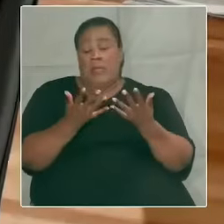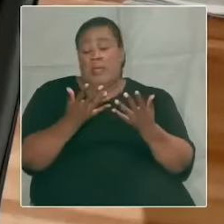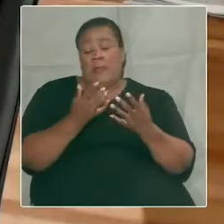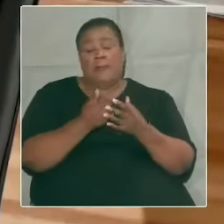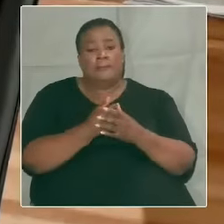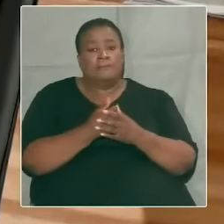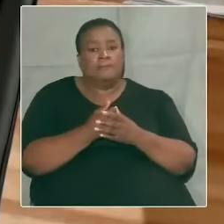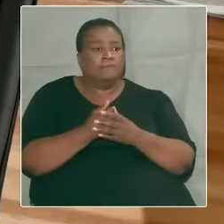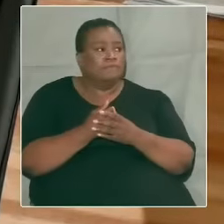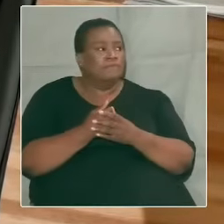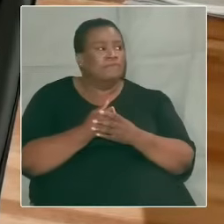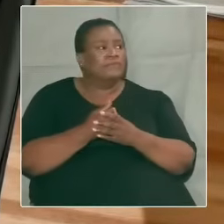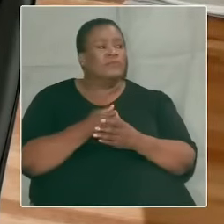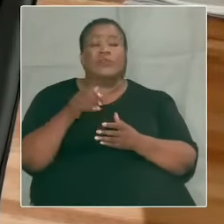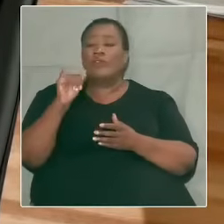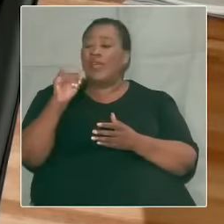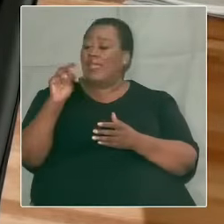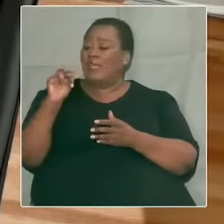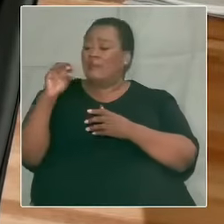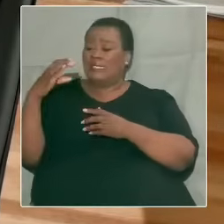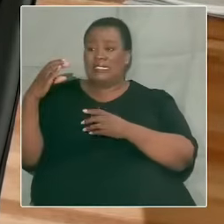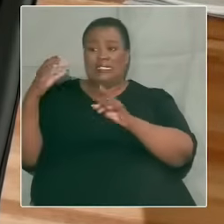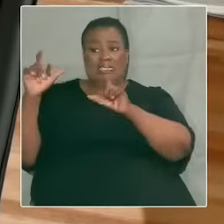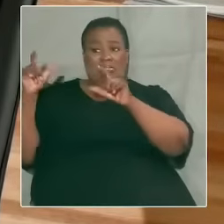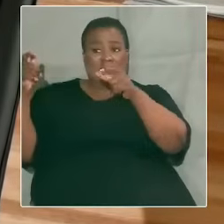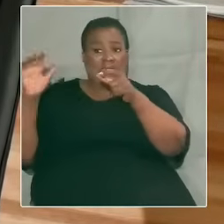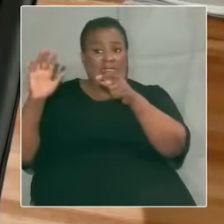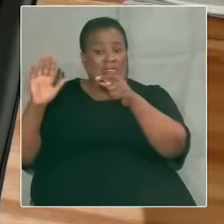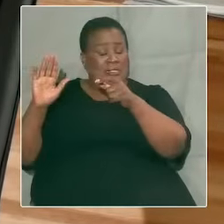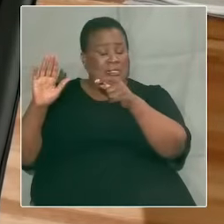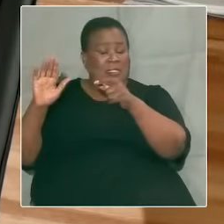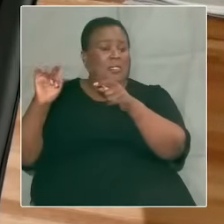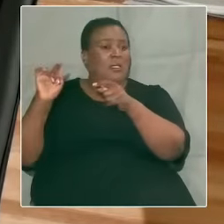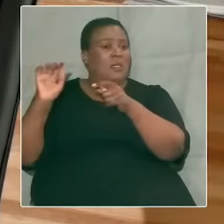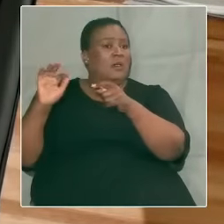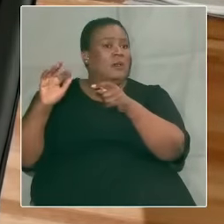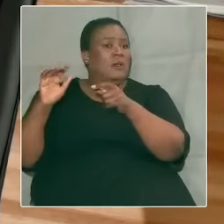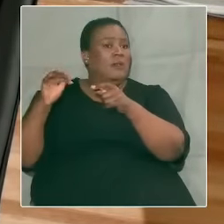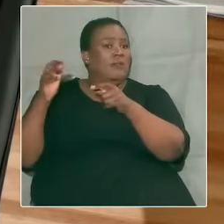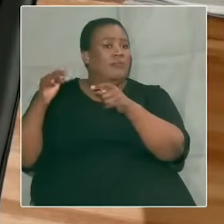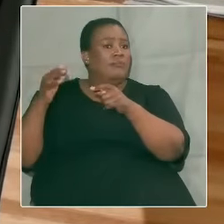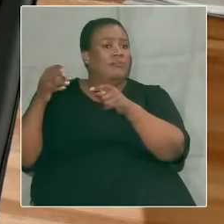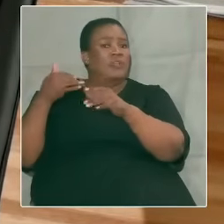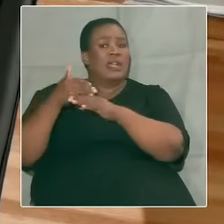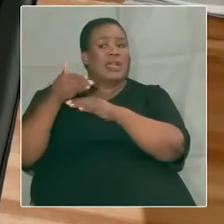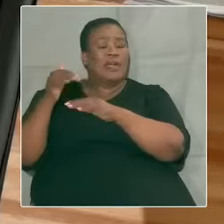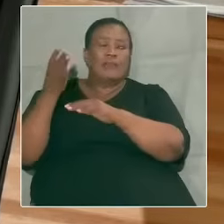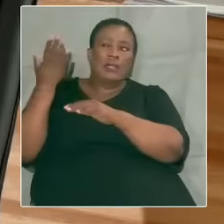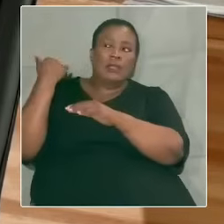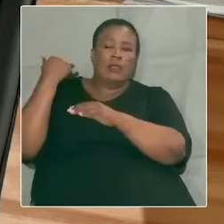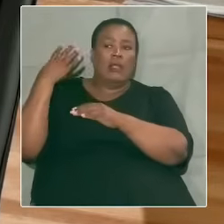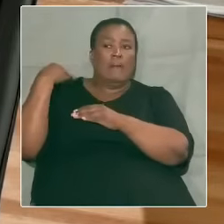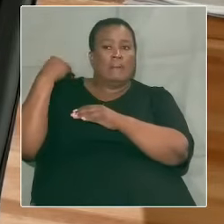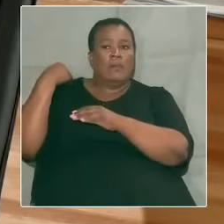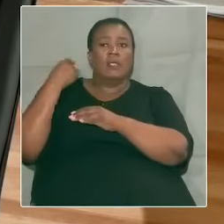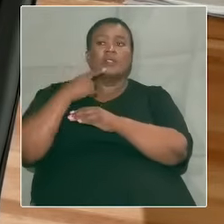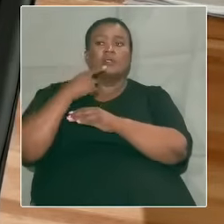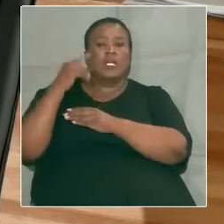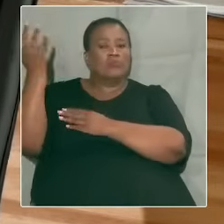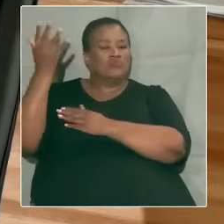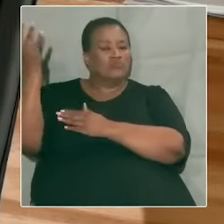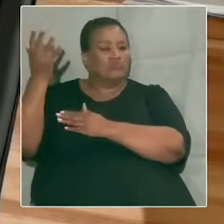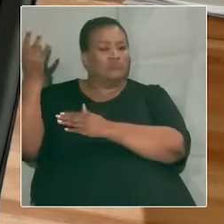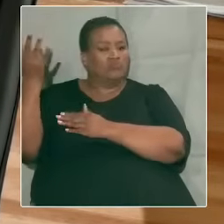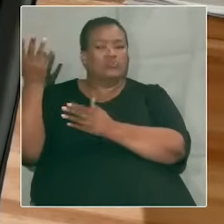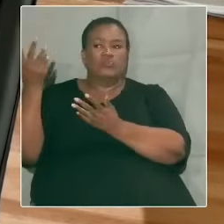that, did the IMC, between the period after the former minister made that statement